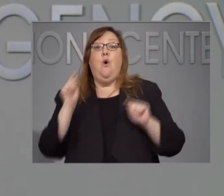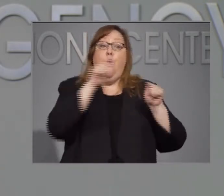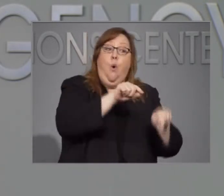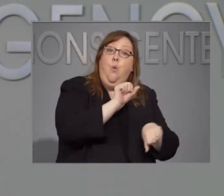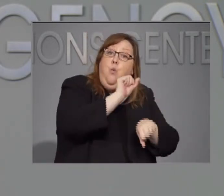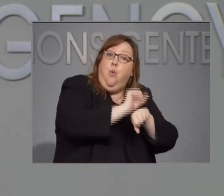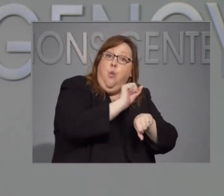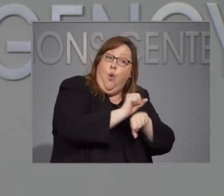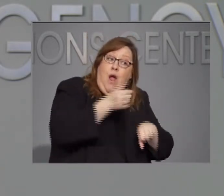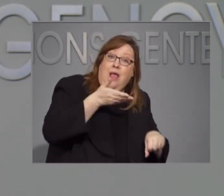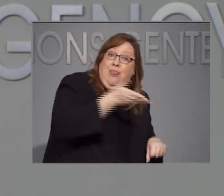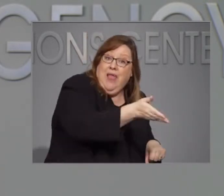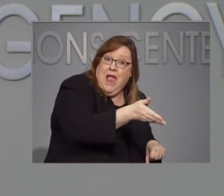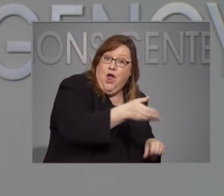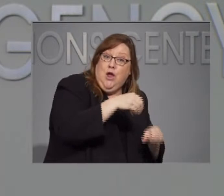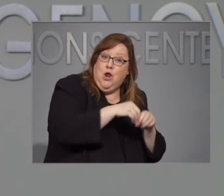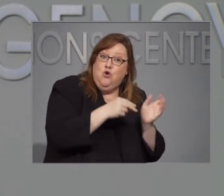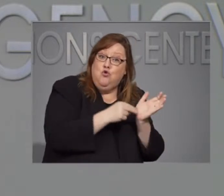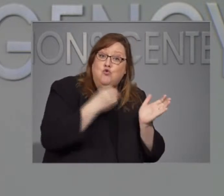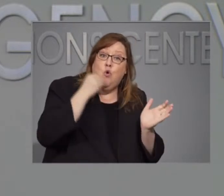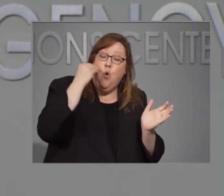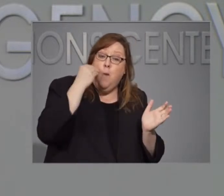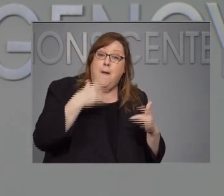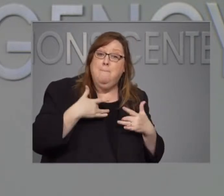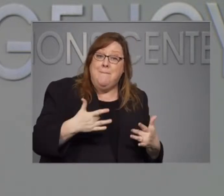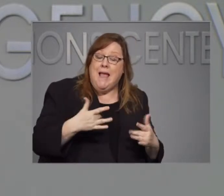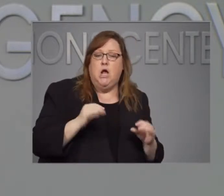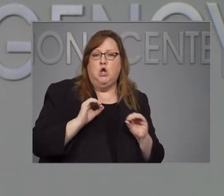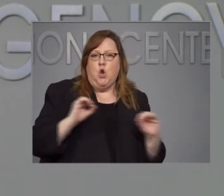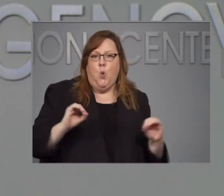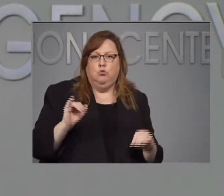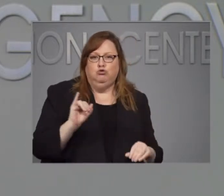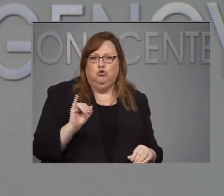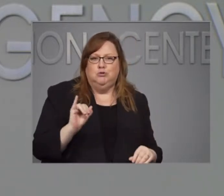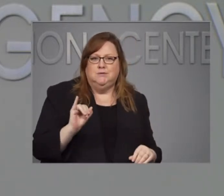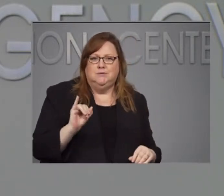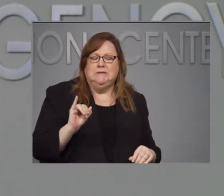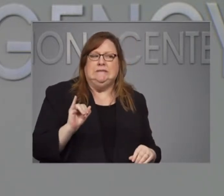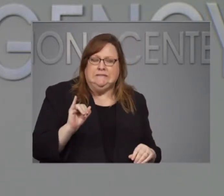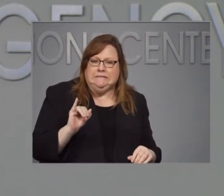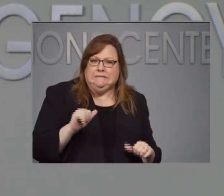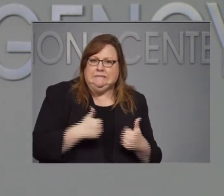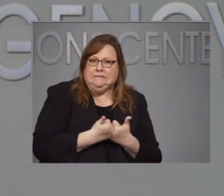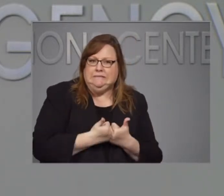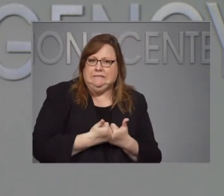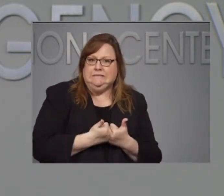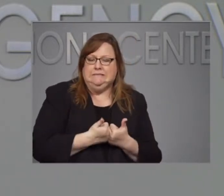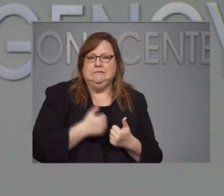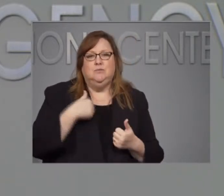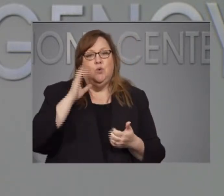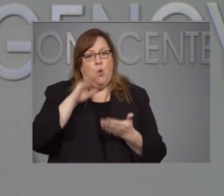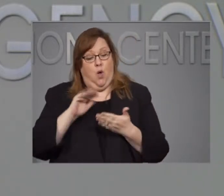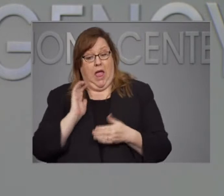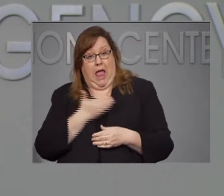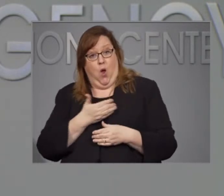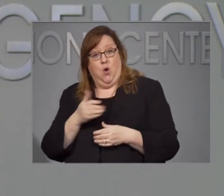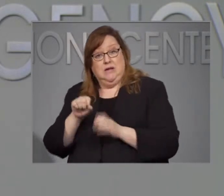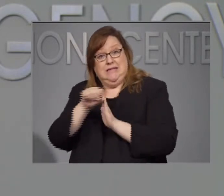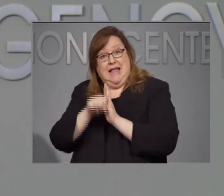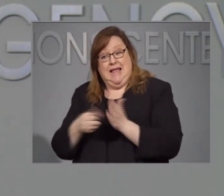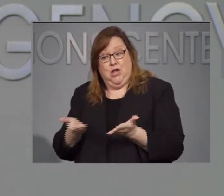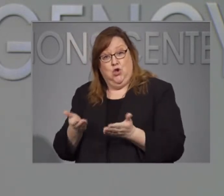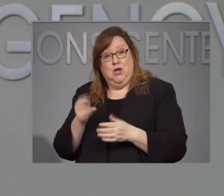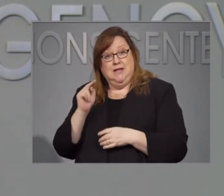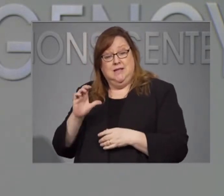care settings are more likely to be uninsured. We know that our state is only one of a dozen or so states that have not